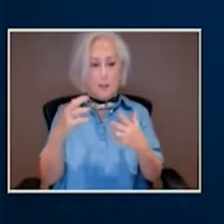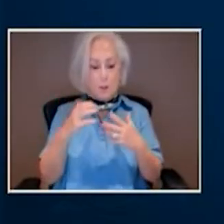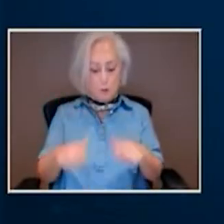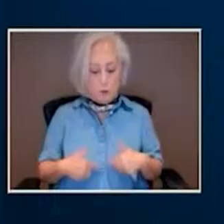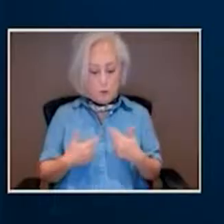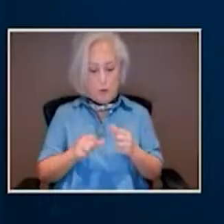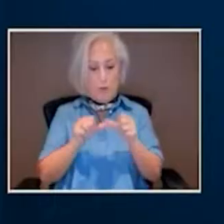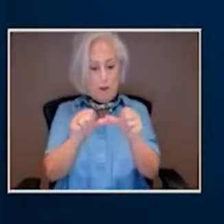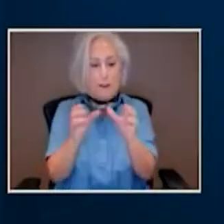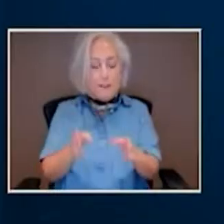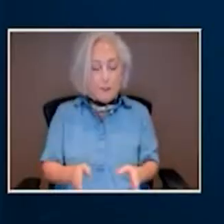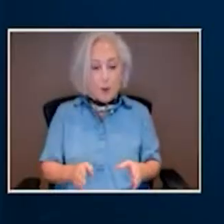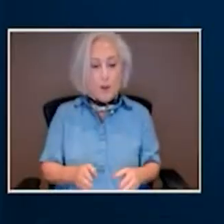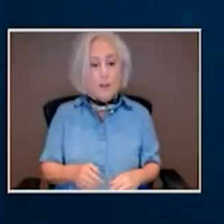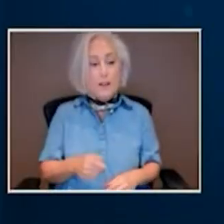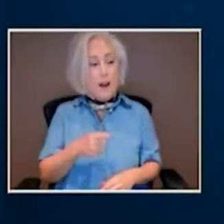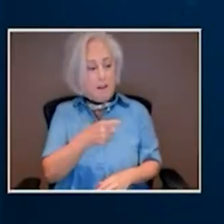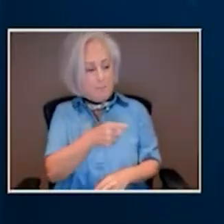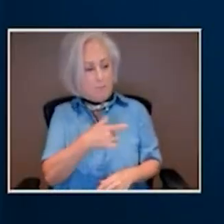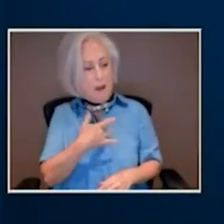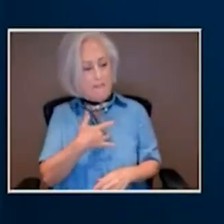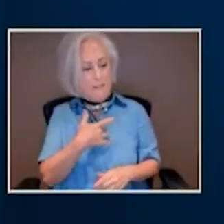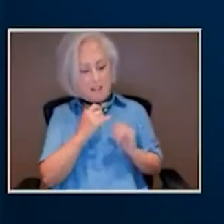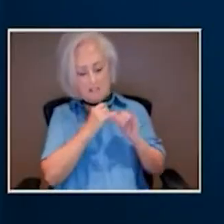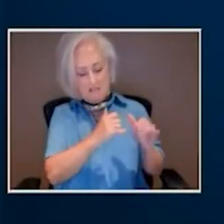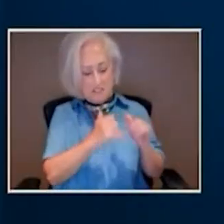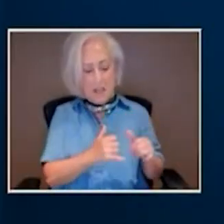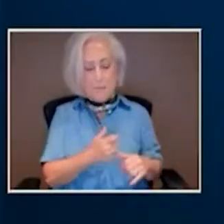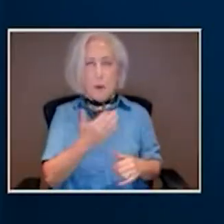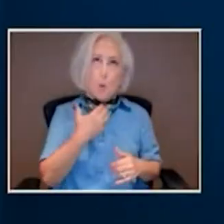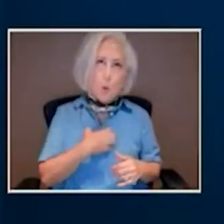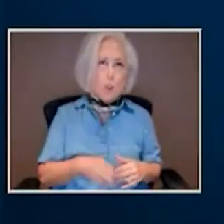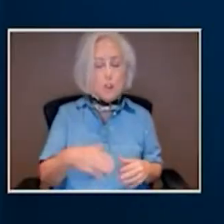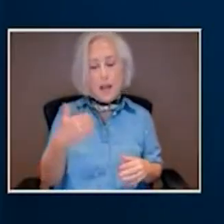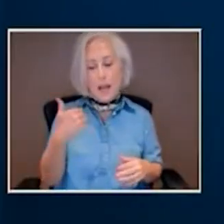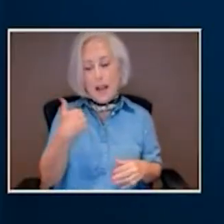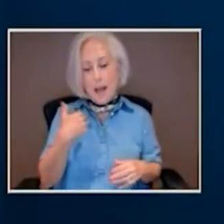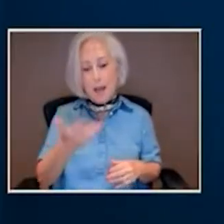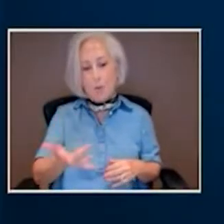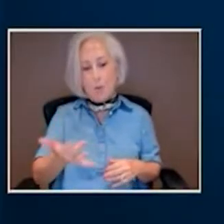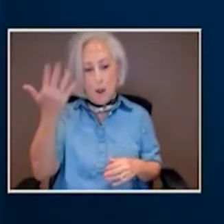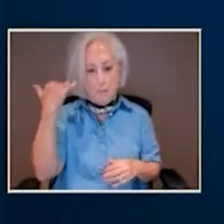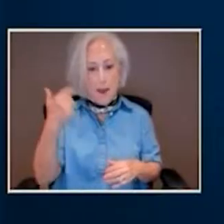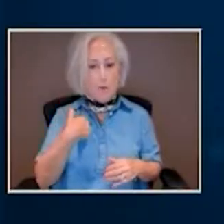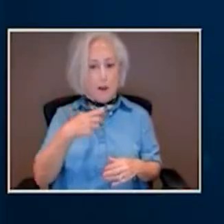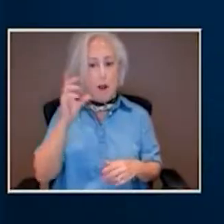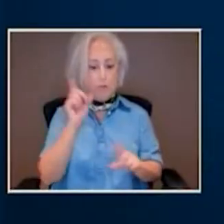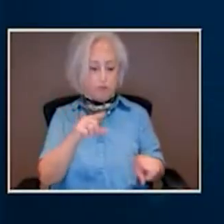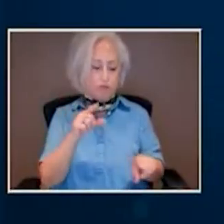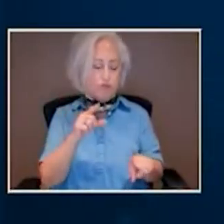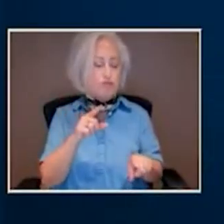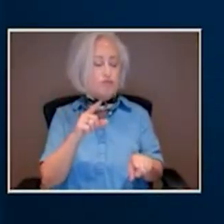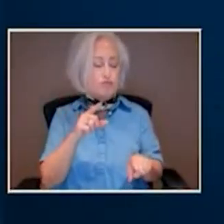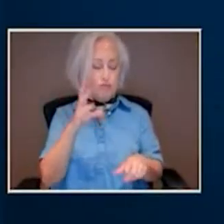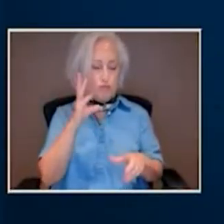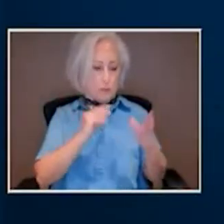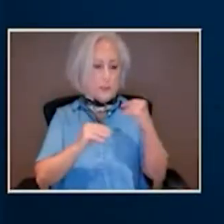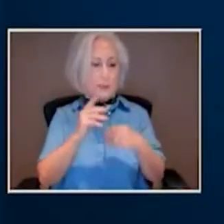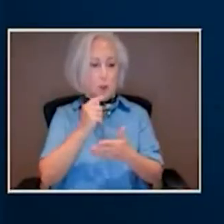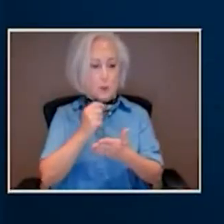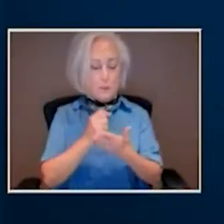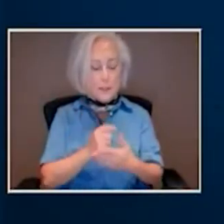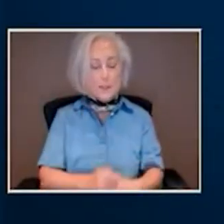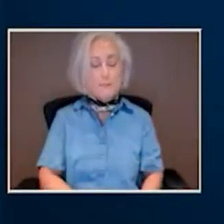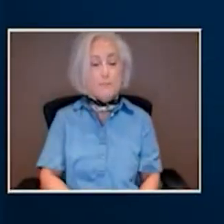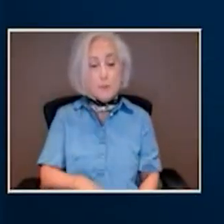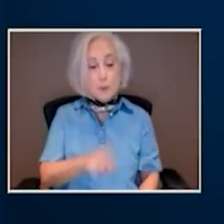me that I felt this way too, and I wish this would have been there for me back when I was going through treatment. So